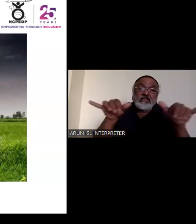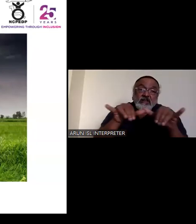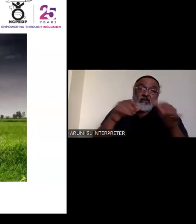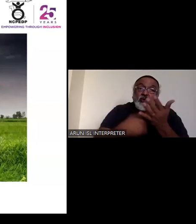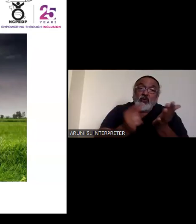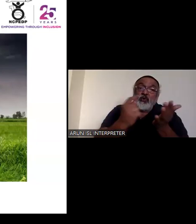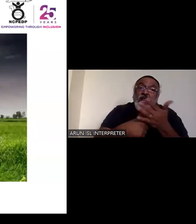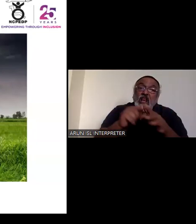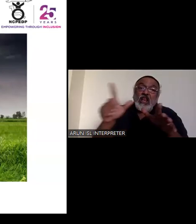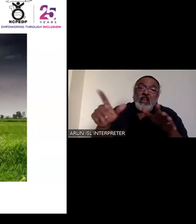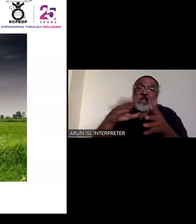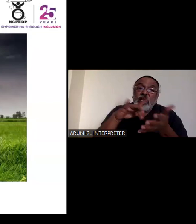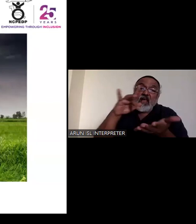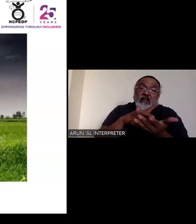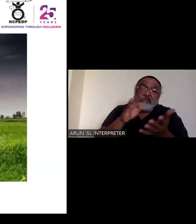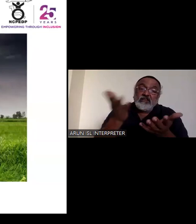area?